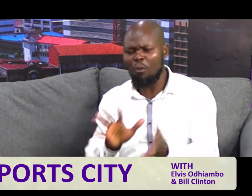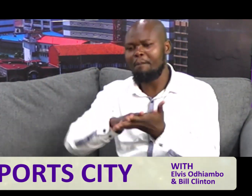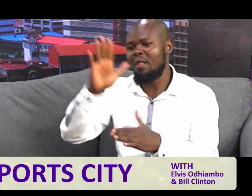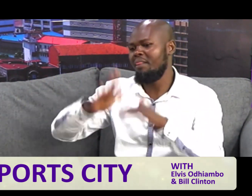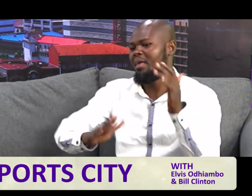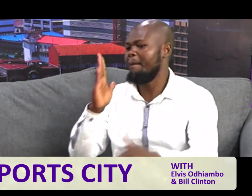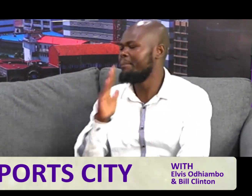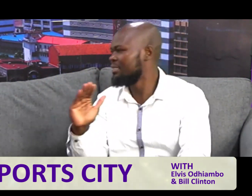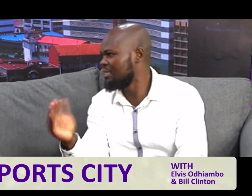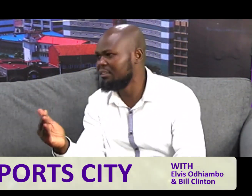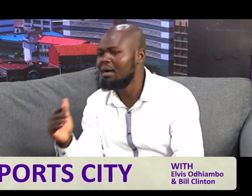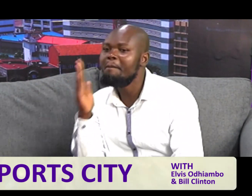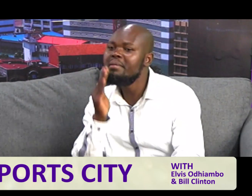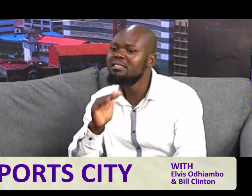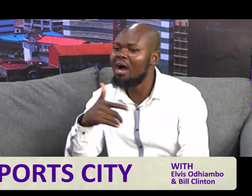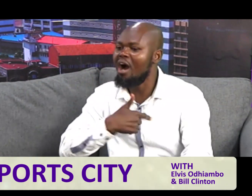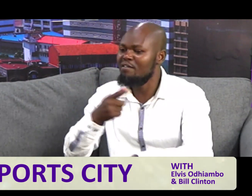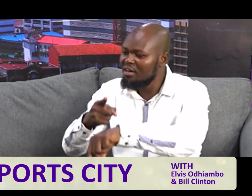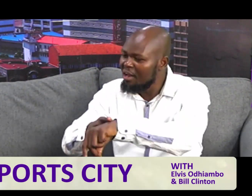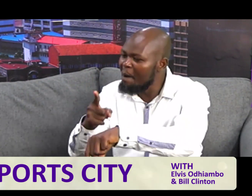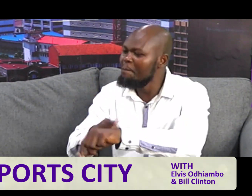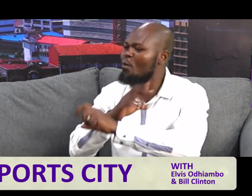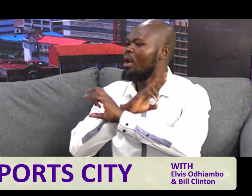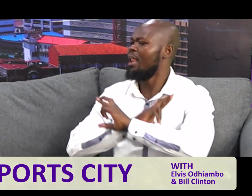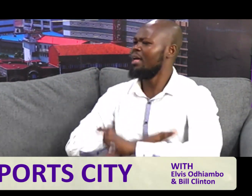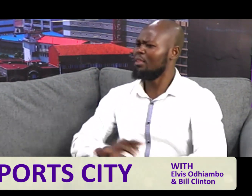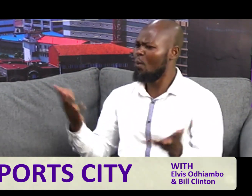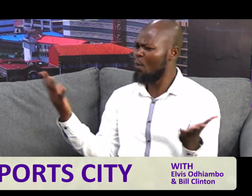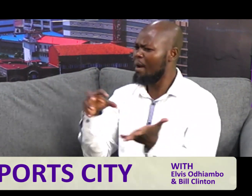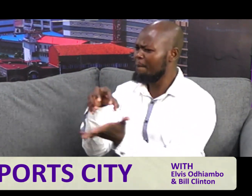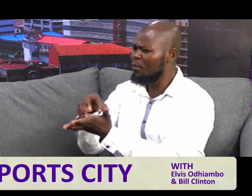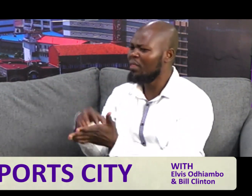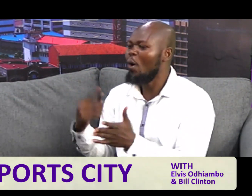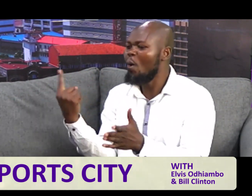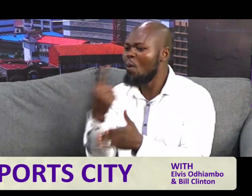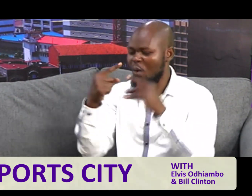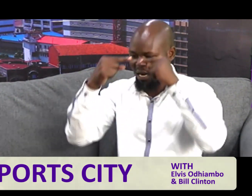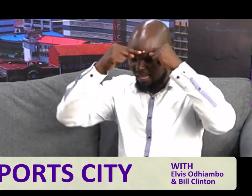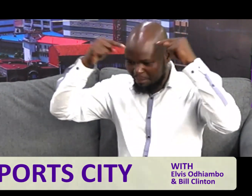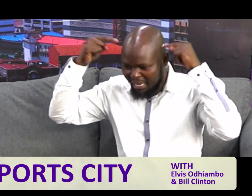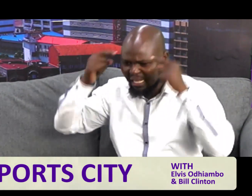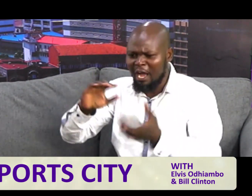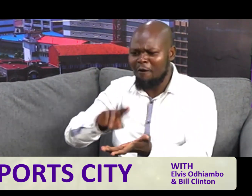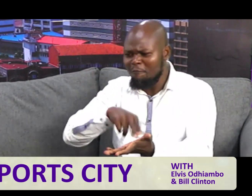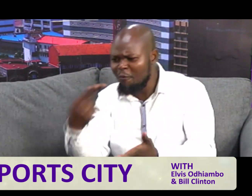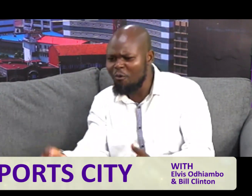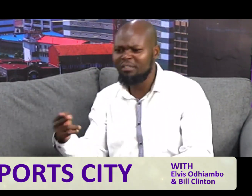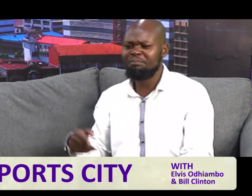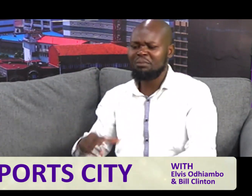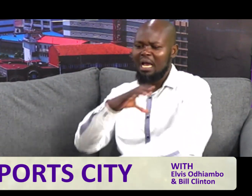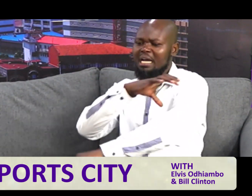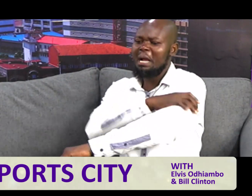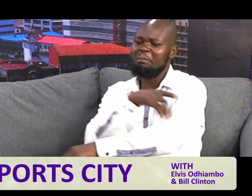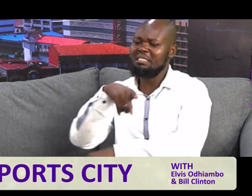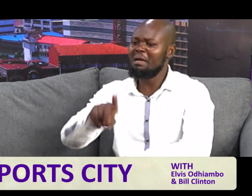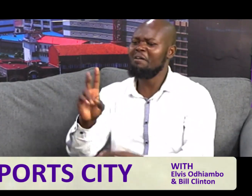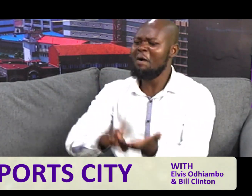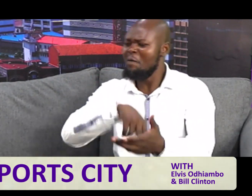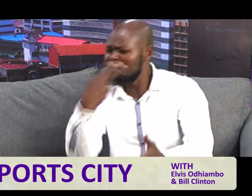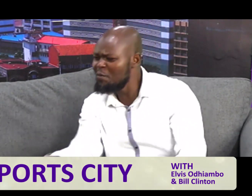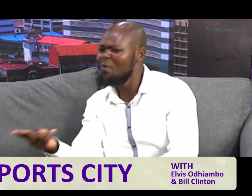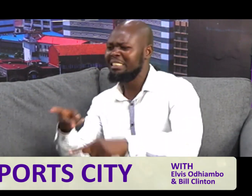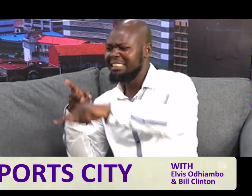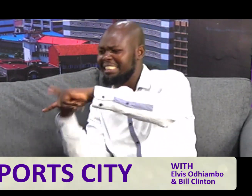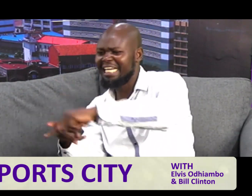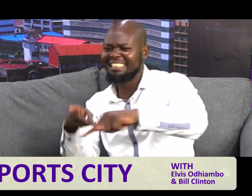Even after Inter Milan trying to push their own players to at least go and score, but we've seen them